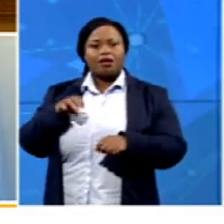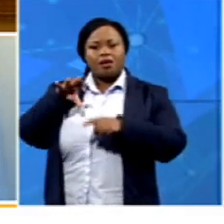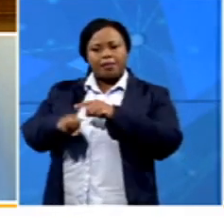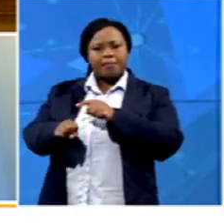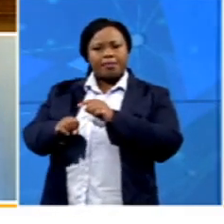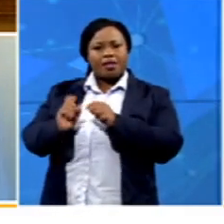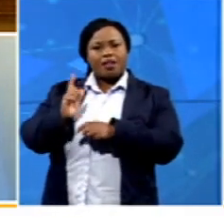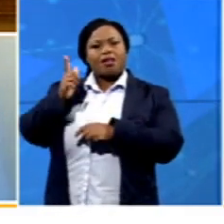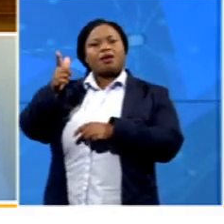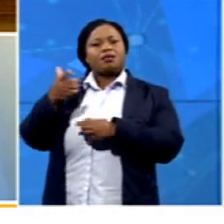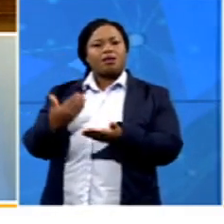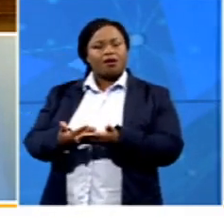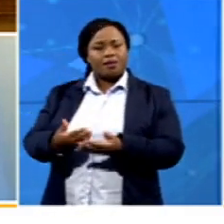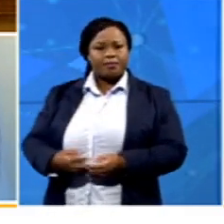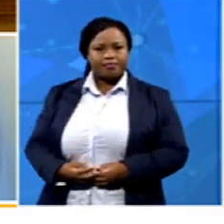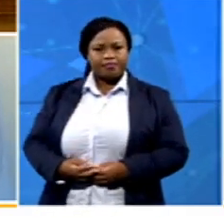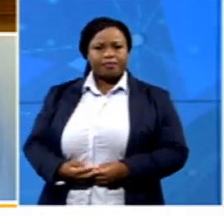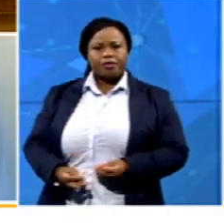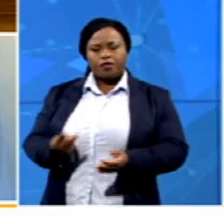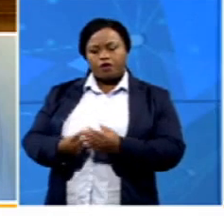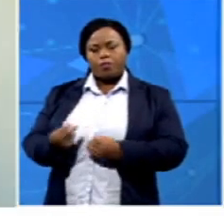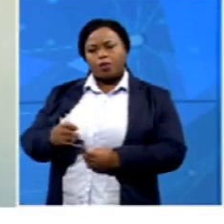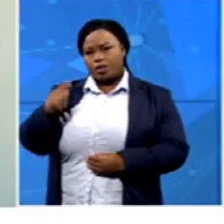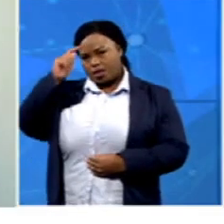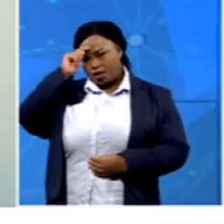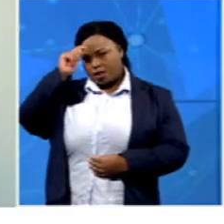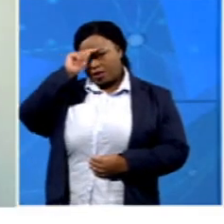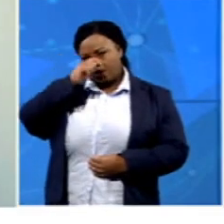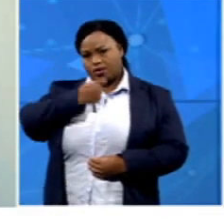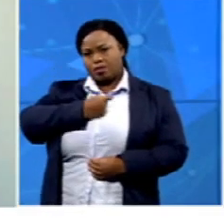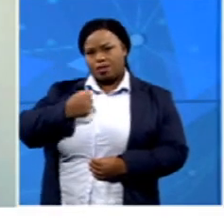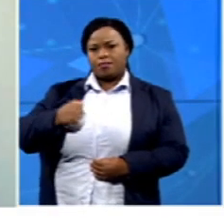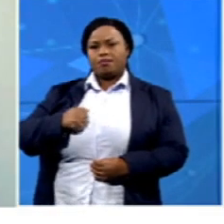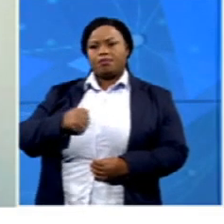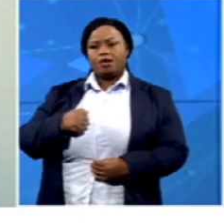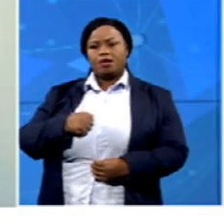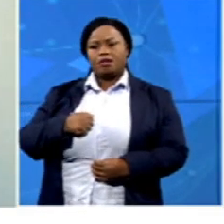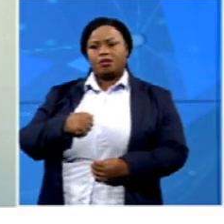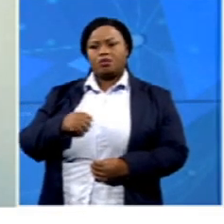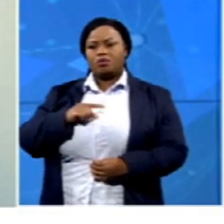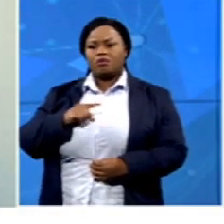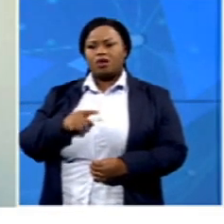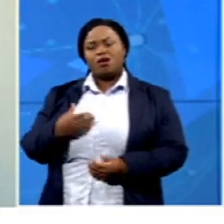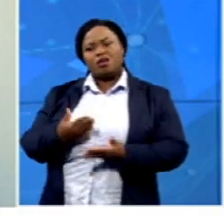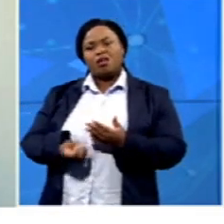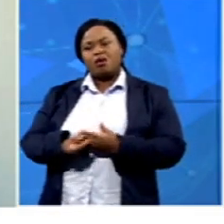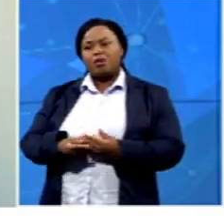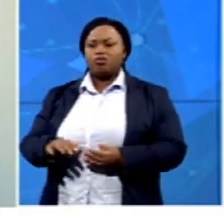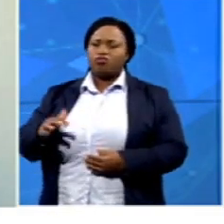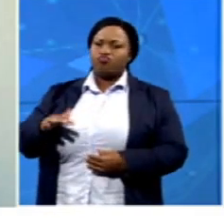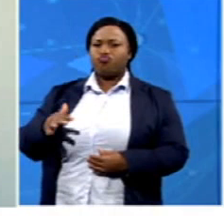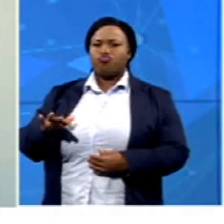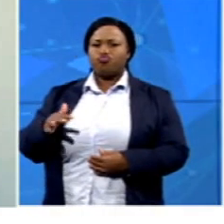You know what, in both my boys, a lot of dyslexics, when it's not severe enough, you start to see